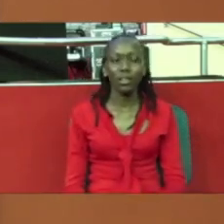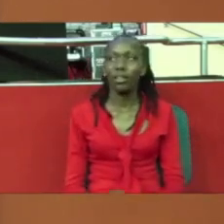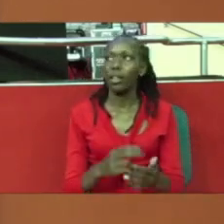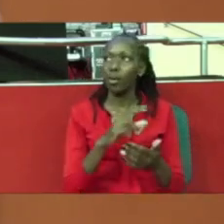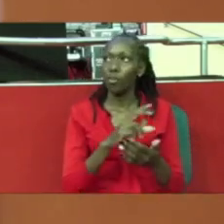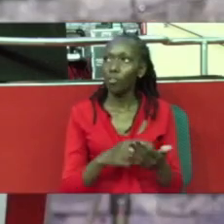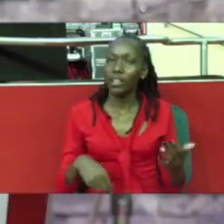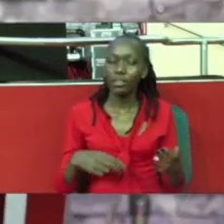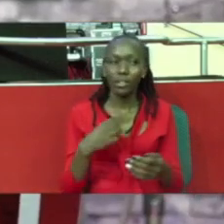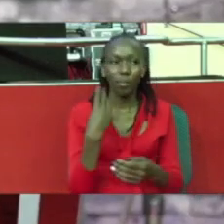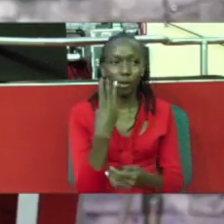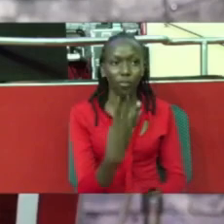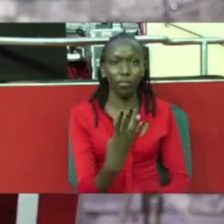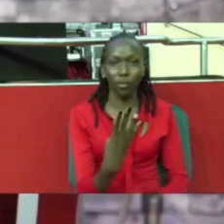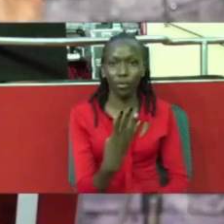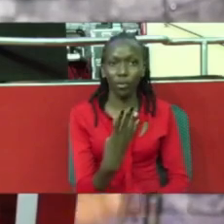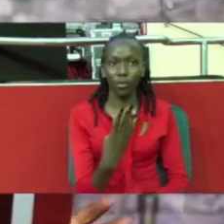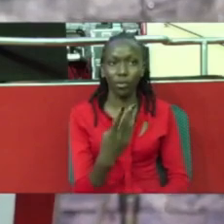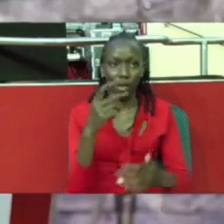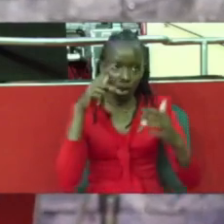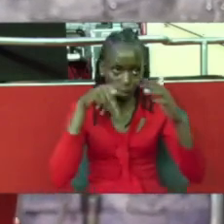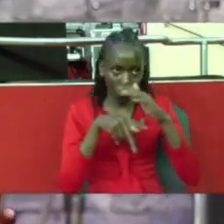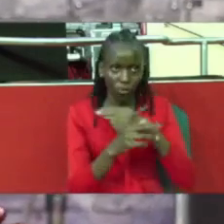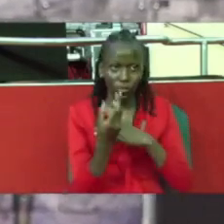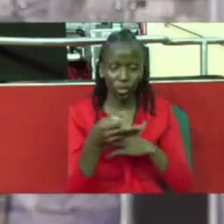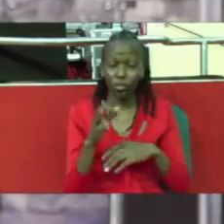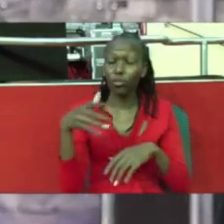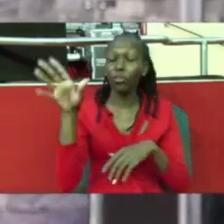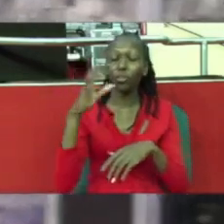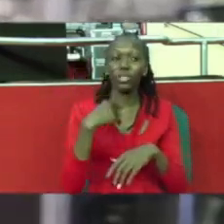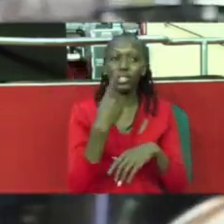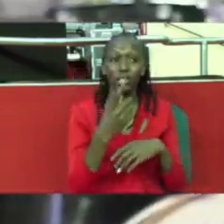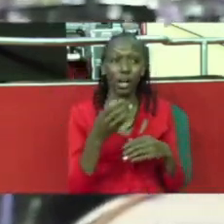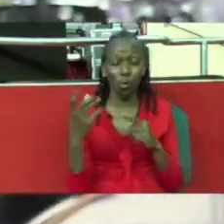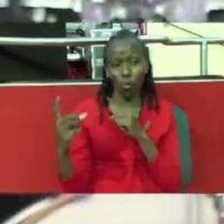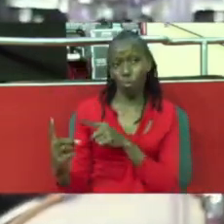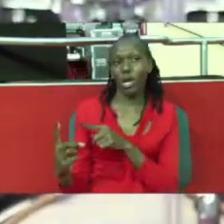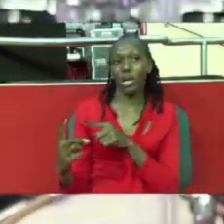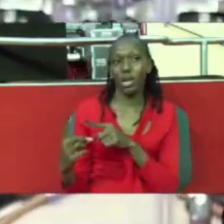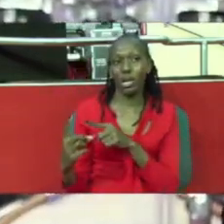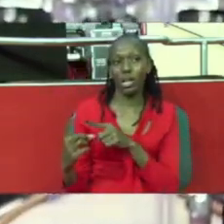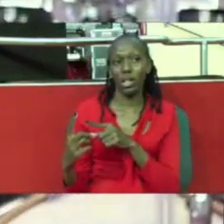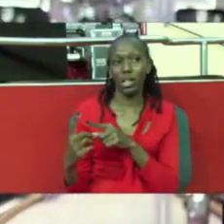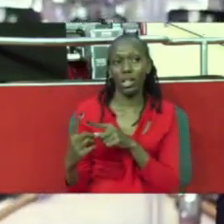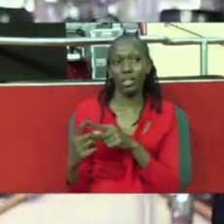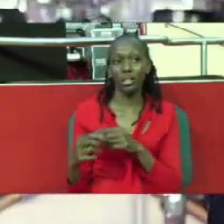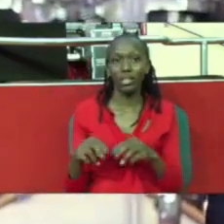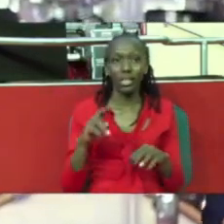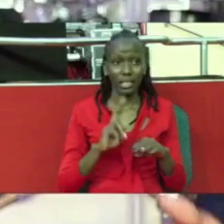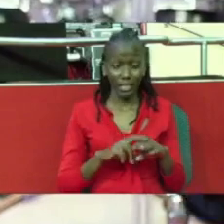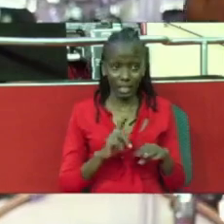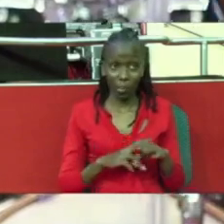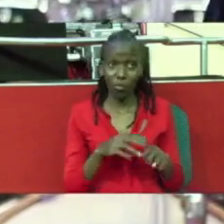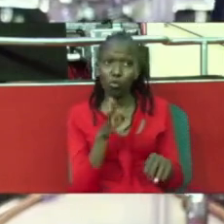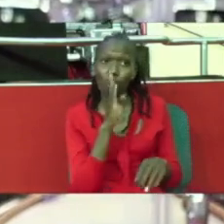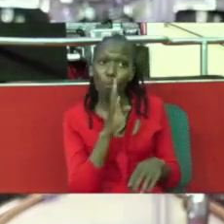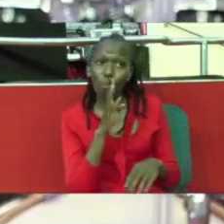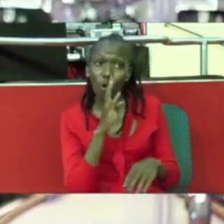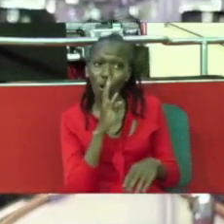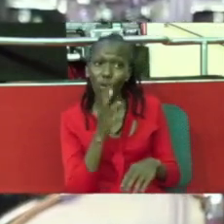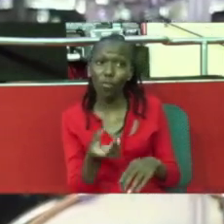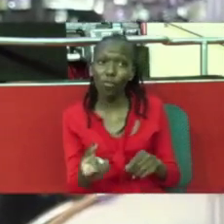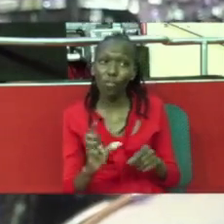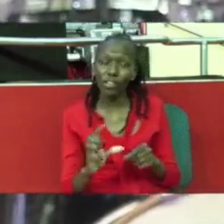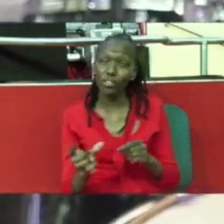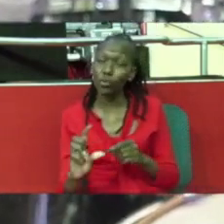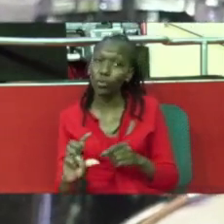4, that is where the prophet of God told the woman, ndipo nabii wa Bwana anamwambia huyo mwanamke, upon pouring the vessels, baada ya kuazima vyombo,